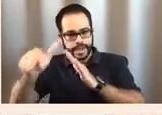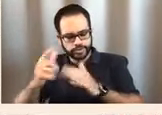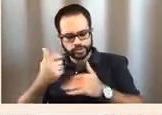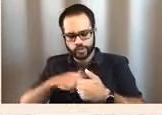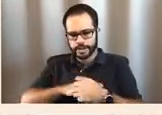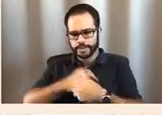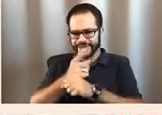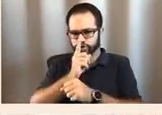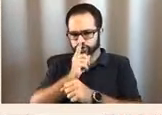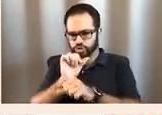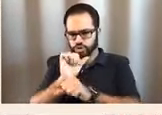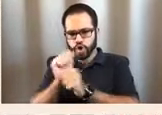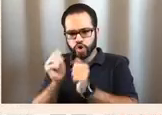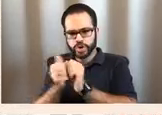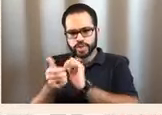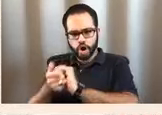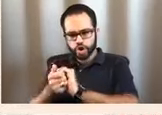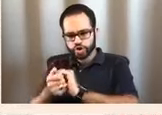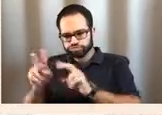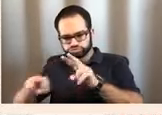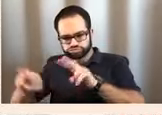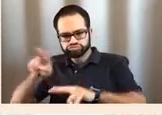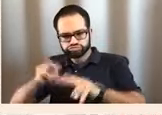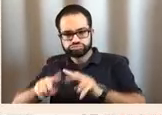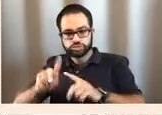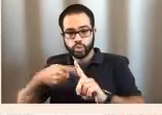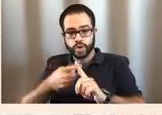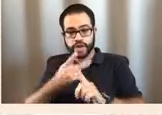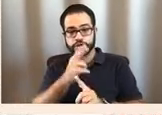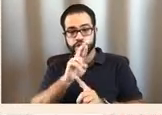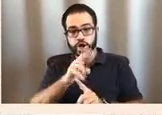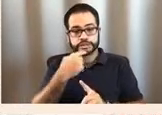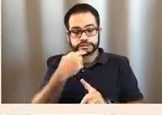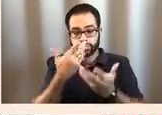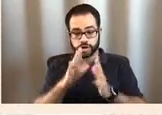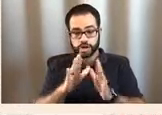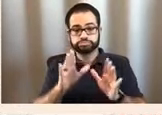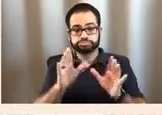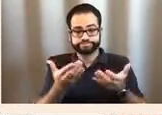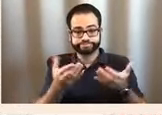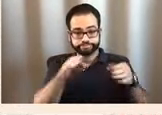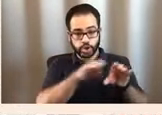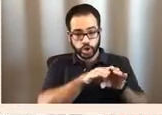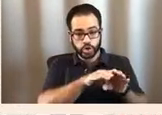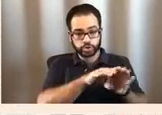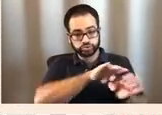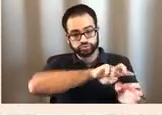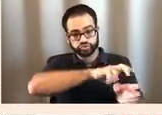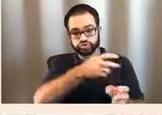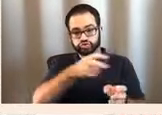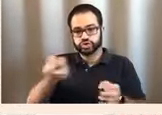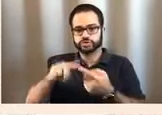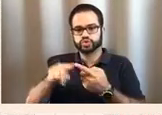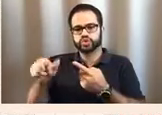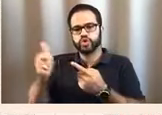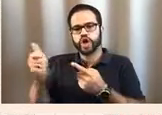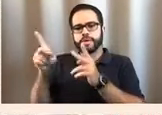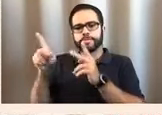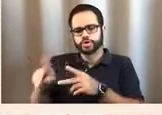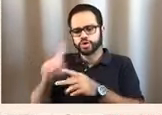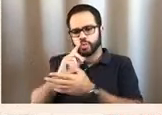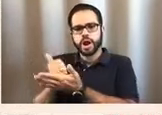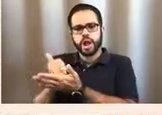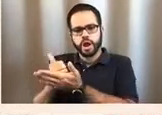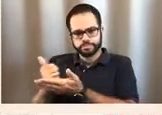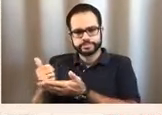partners, that when VR is ready to say the case is ready to move over, that there's someone there that's going to step in and help.